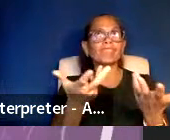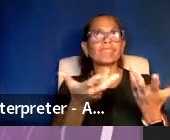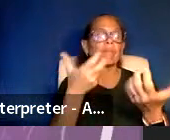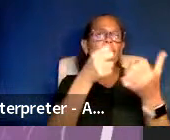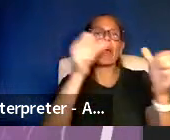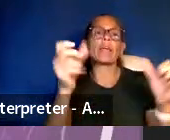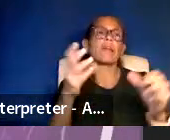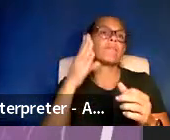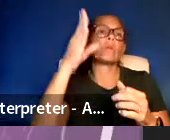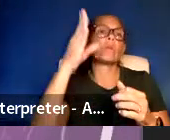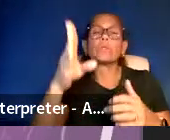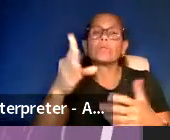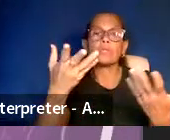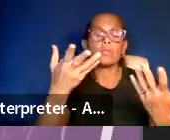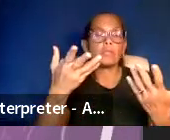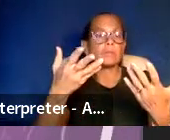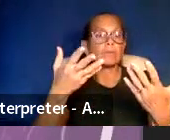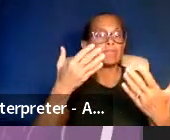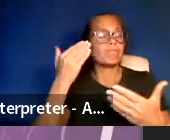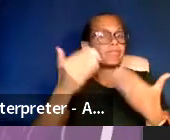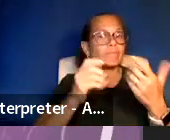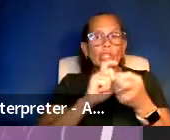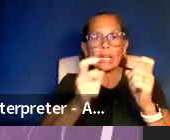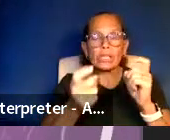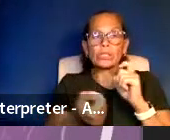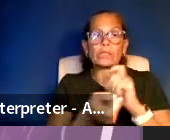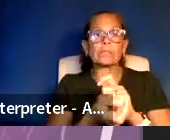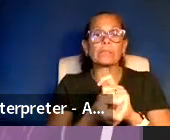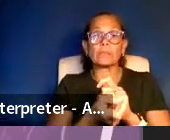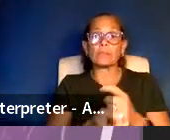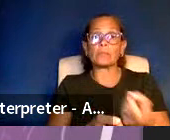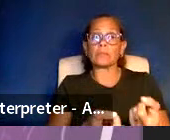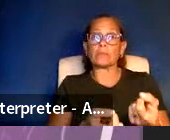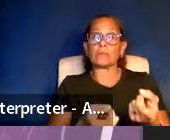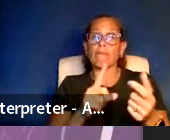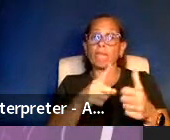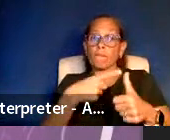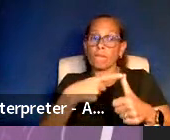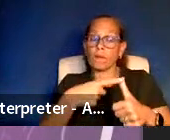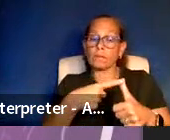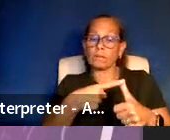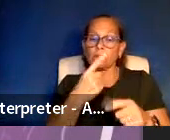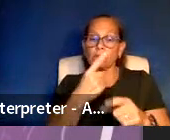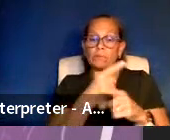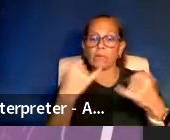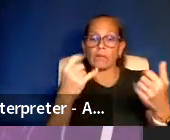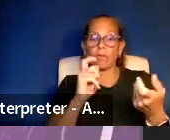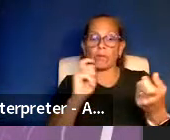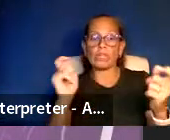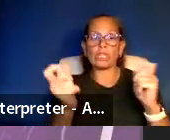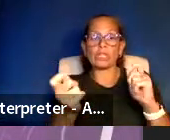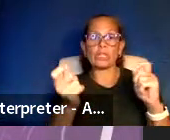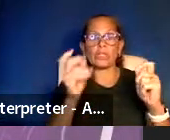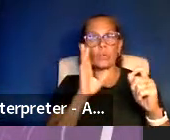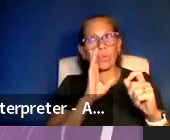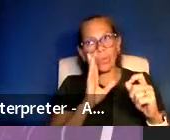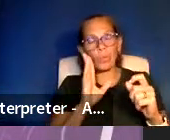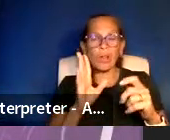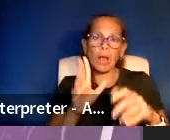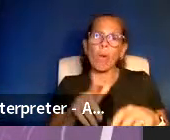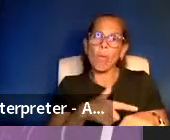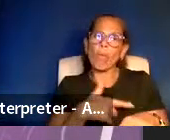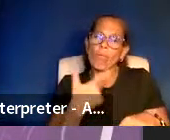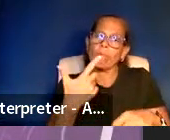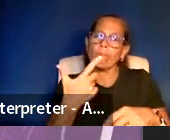future development under the proposed changes. One, right now, these changes would take some while even to